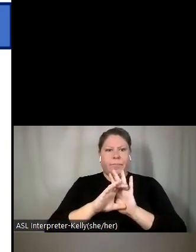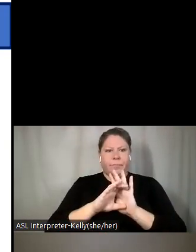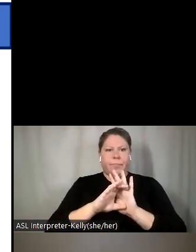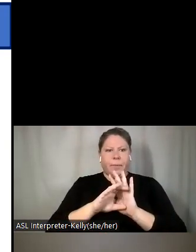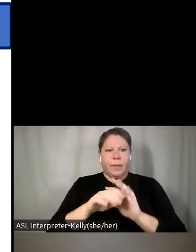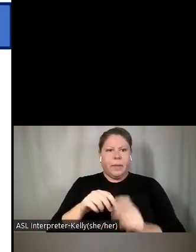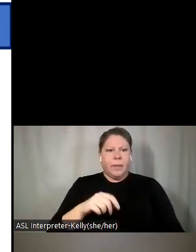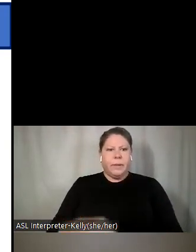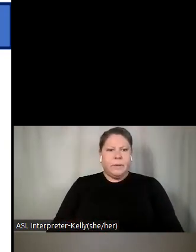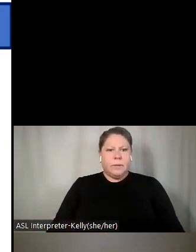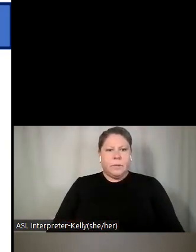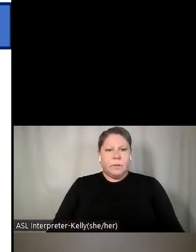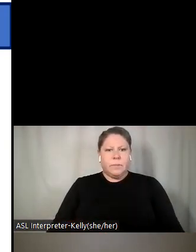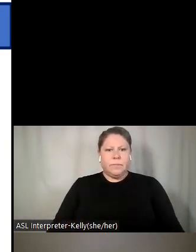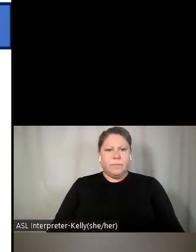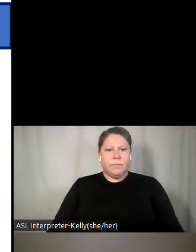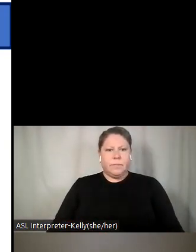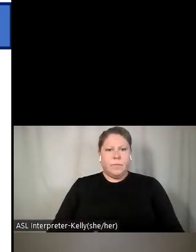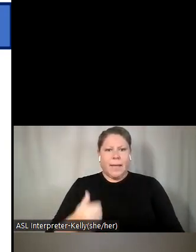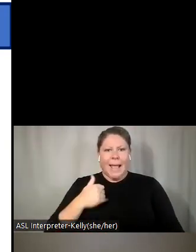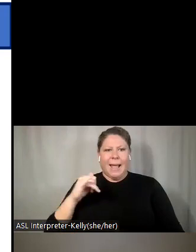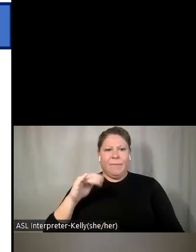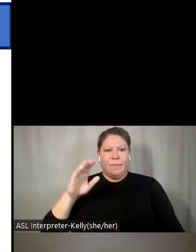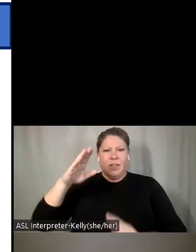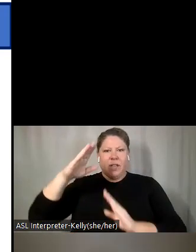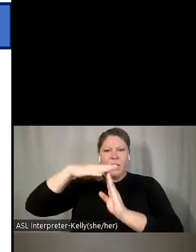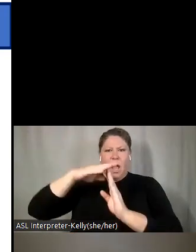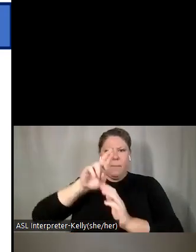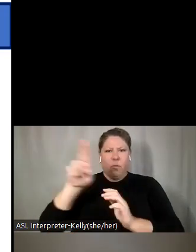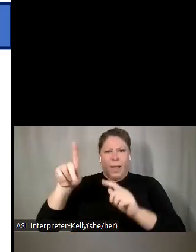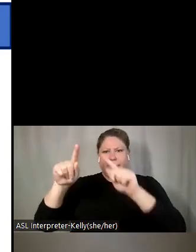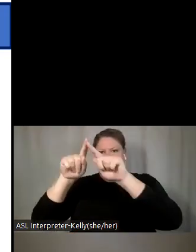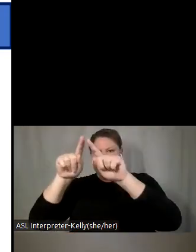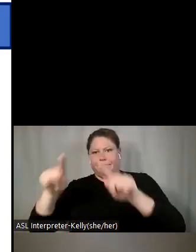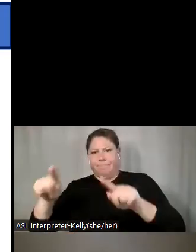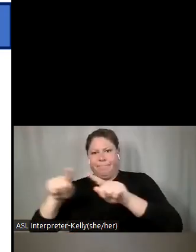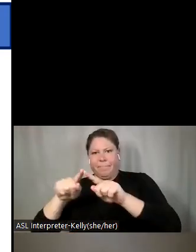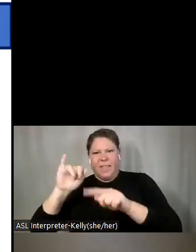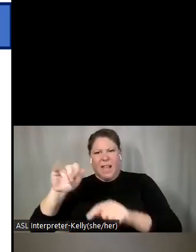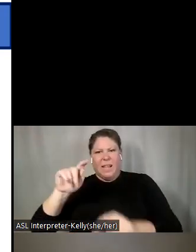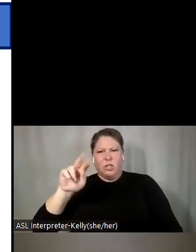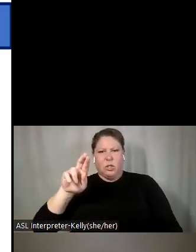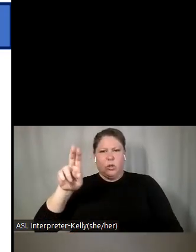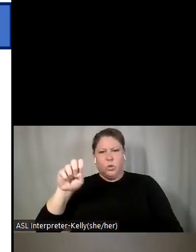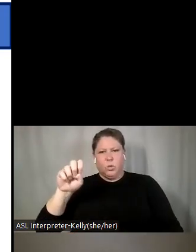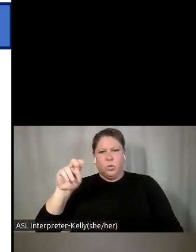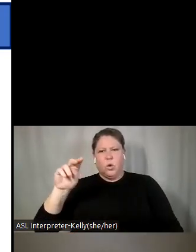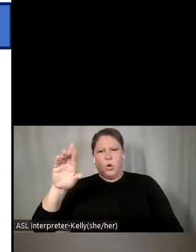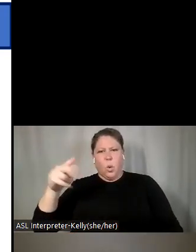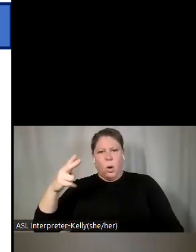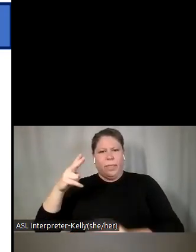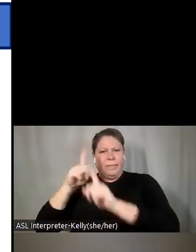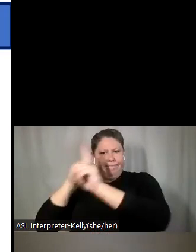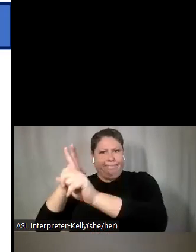see our true north triangle up in the top right corner. But this is one of our visibility walls